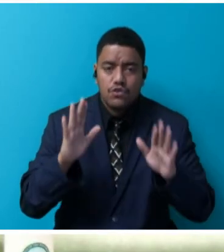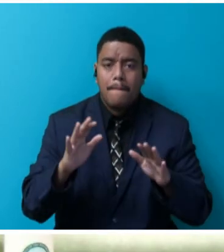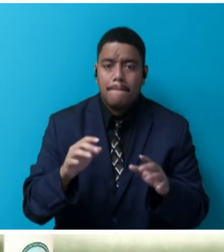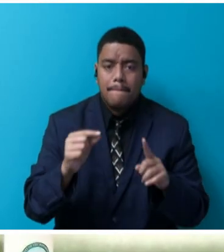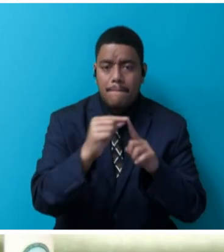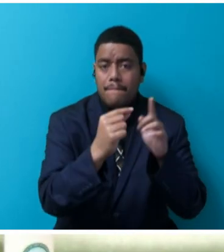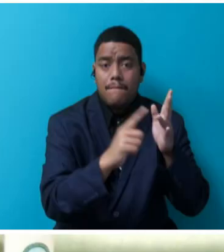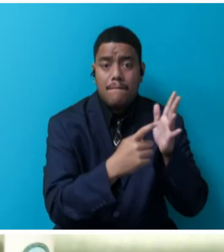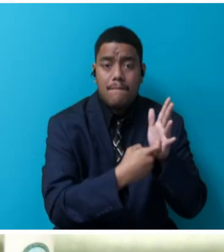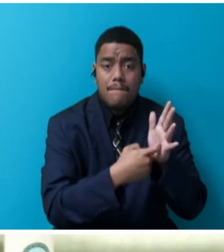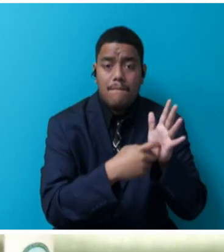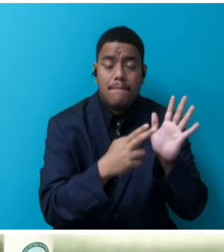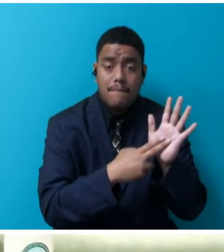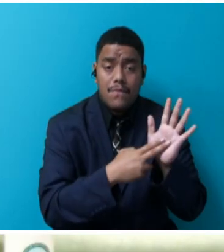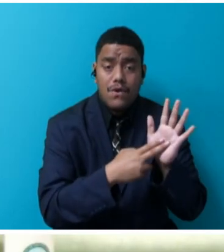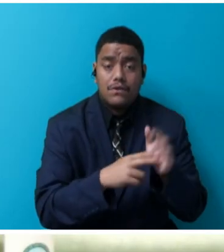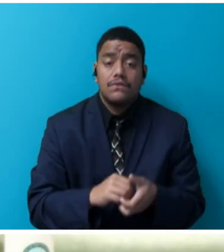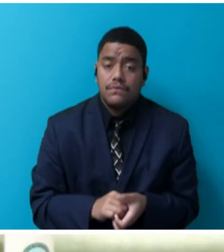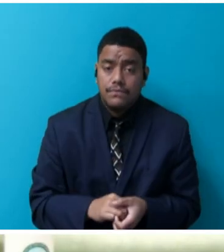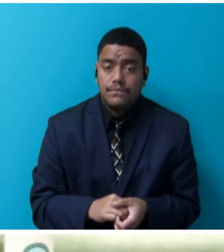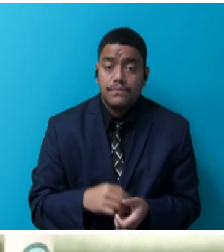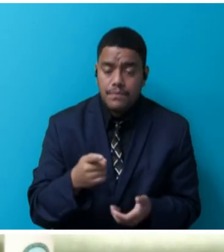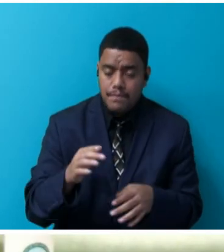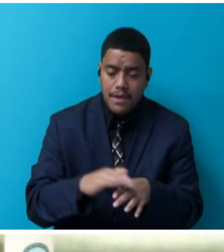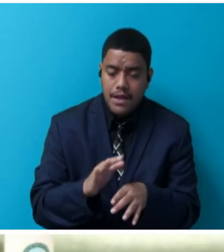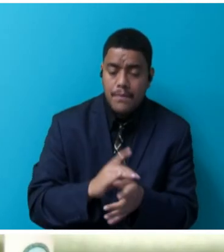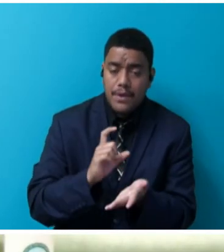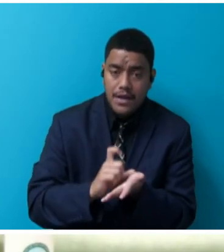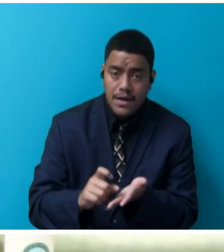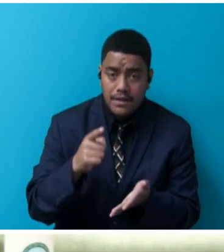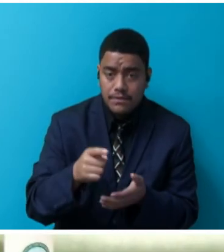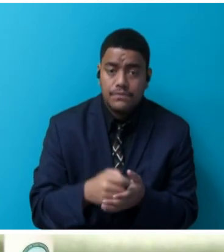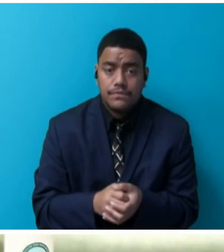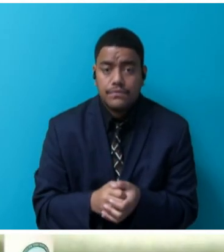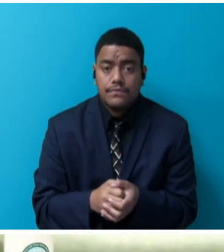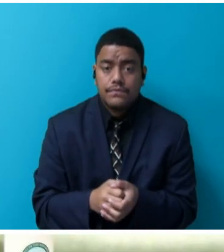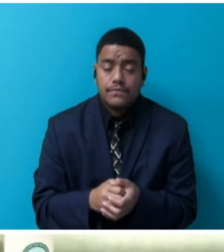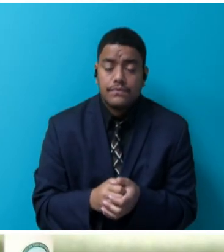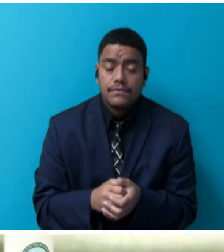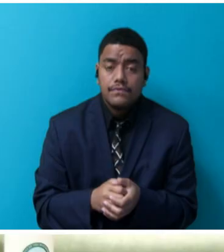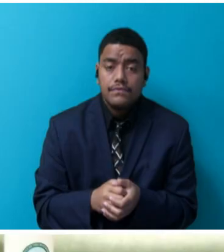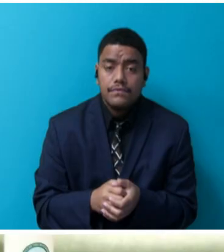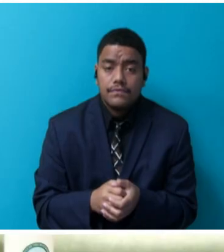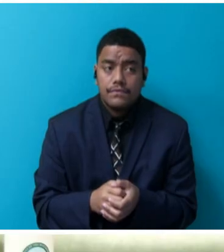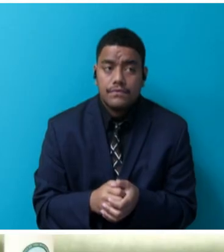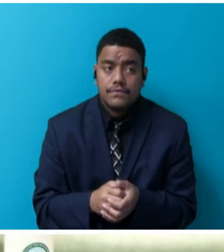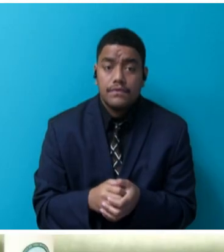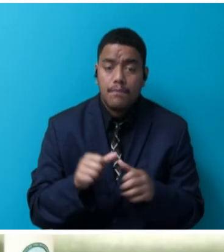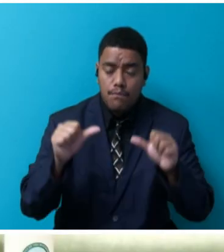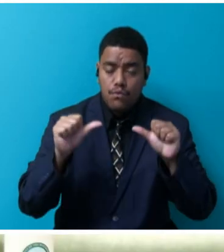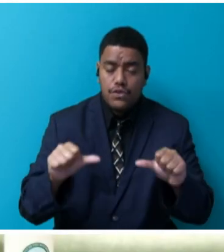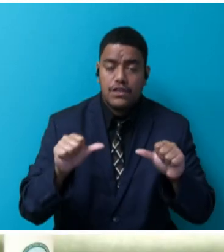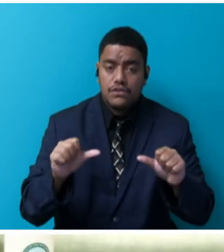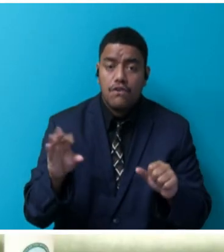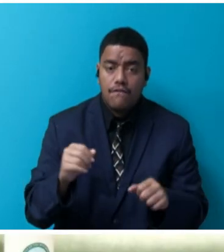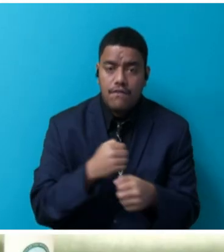early stages of our work, it became clear that the most urgent priority in this space is the protection